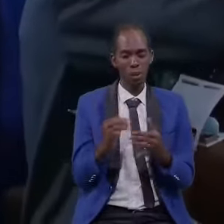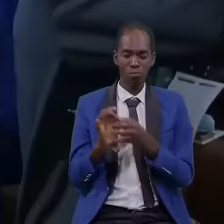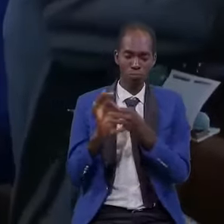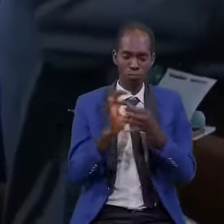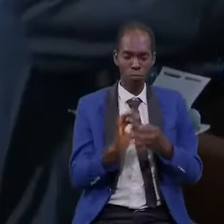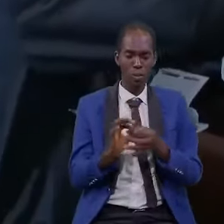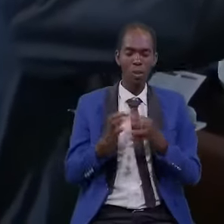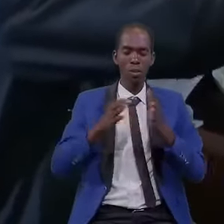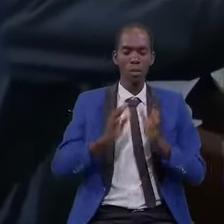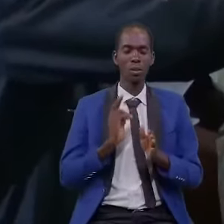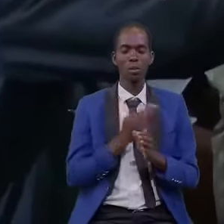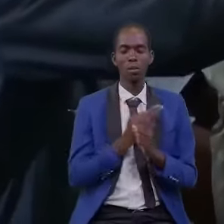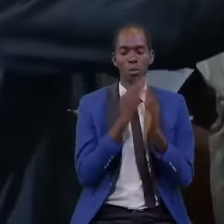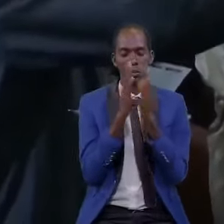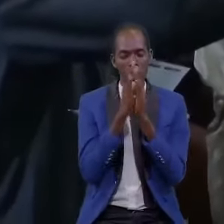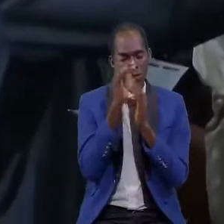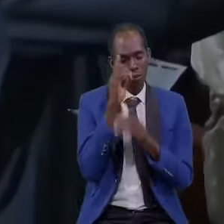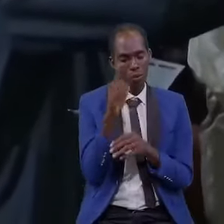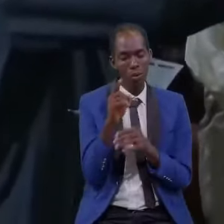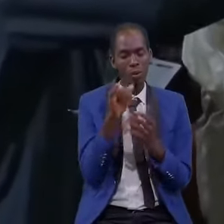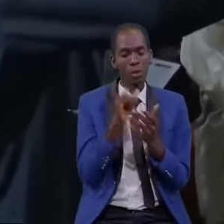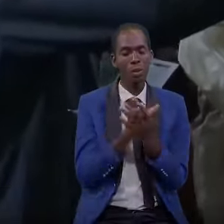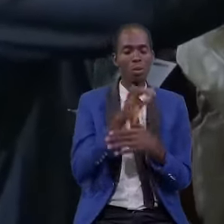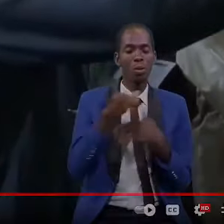That the Almighty God will keep him.